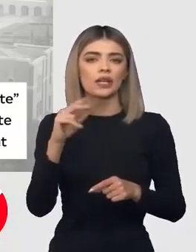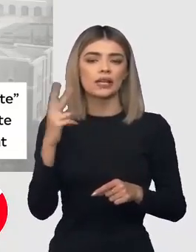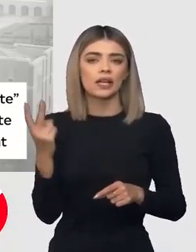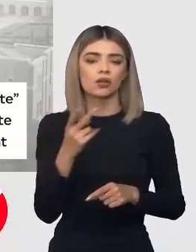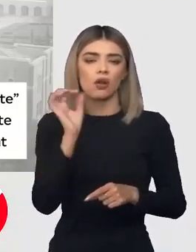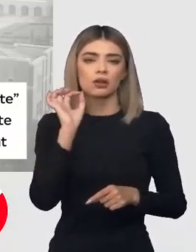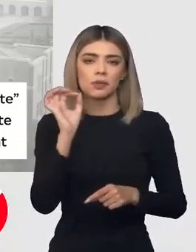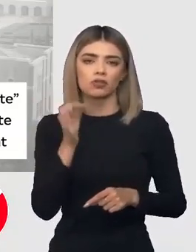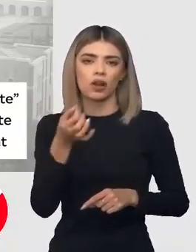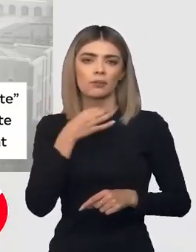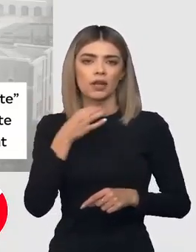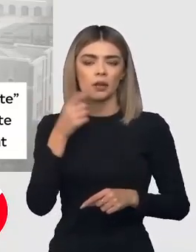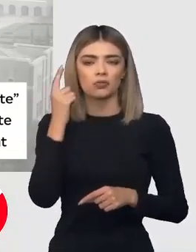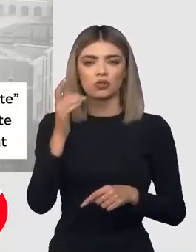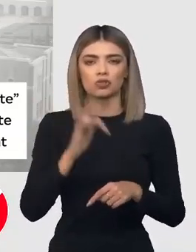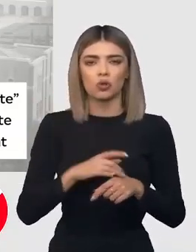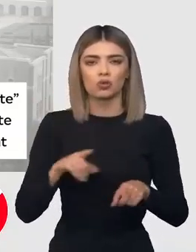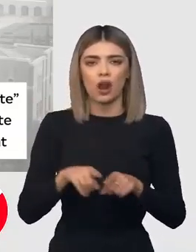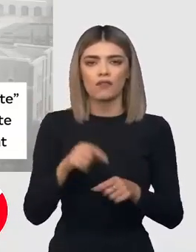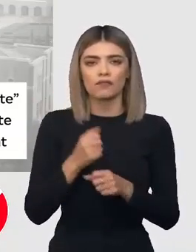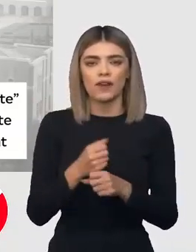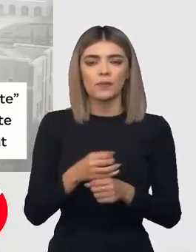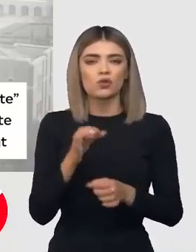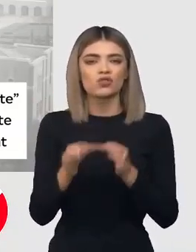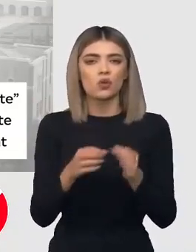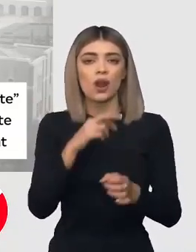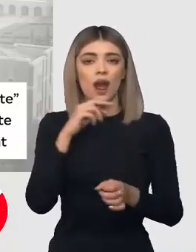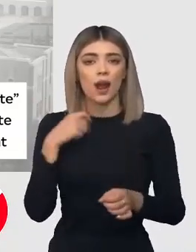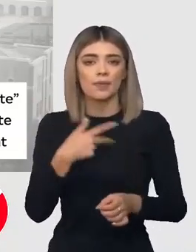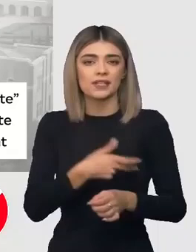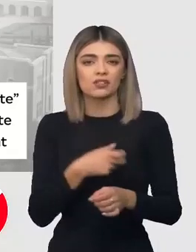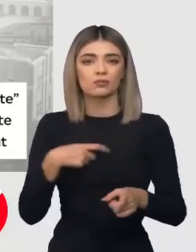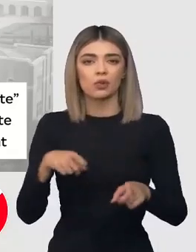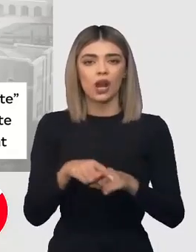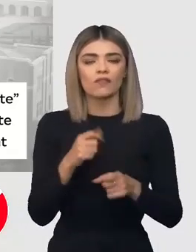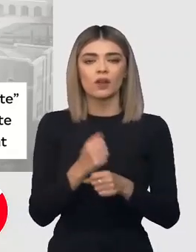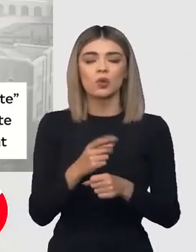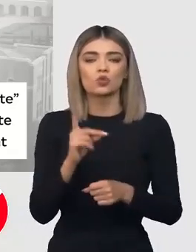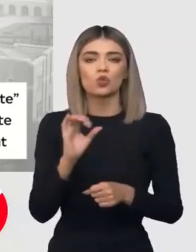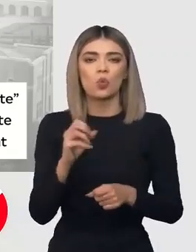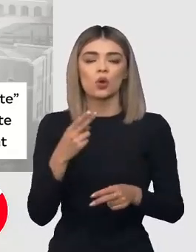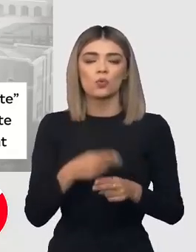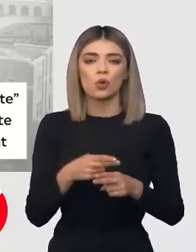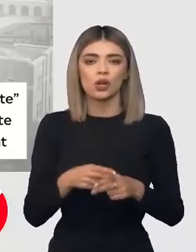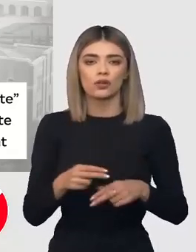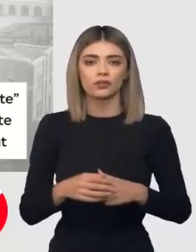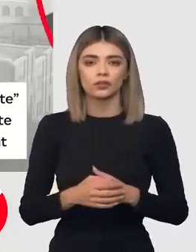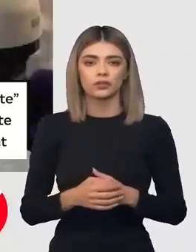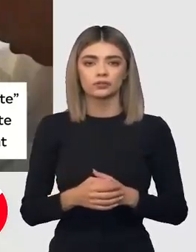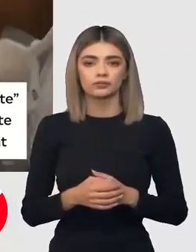2. Acest compus natural activează celulele albe din sânge pentru a lupta împotriva tumorilor.